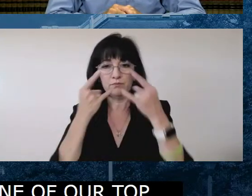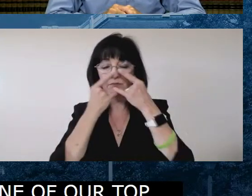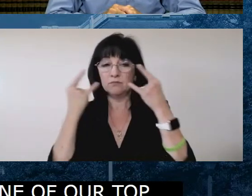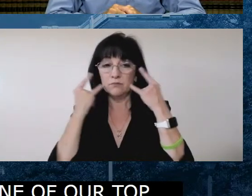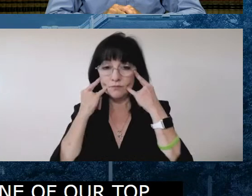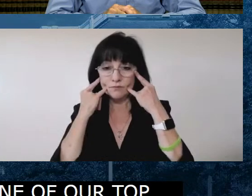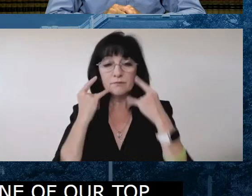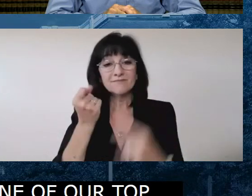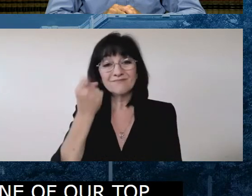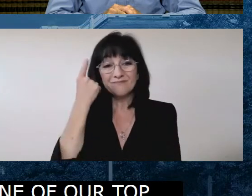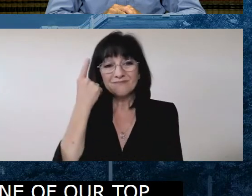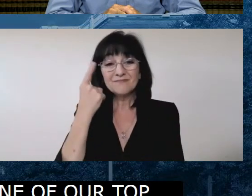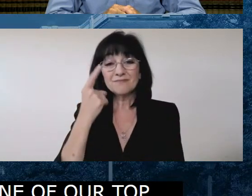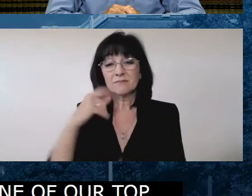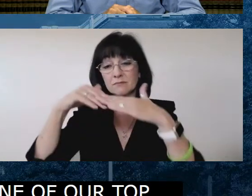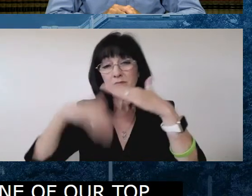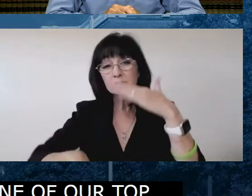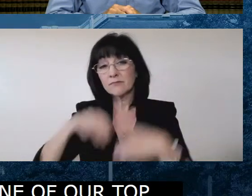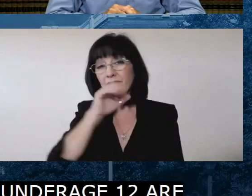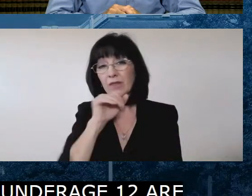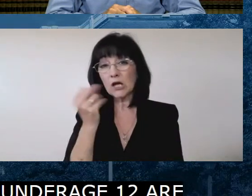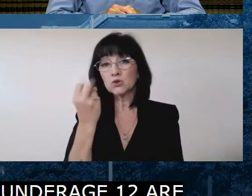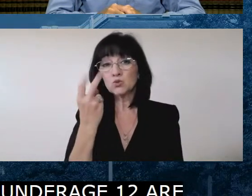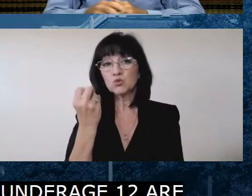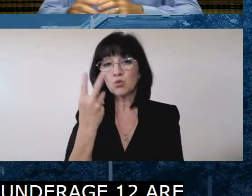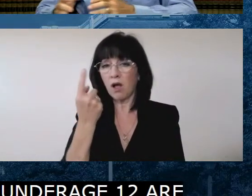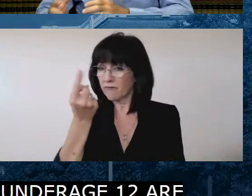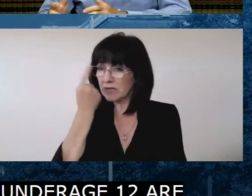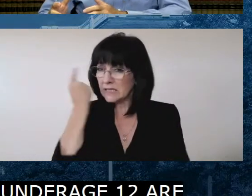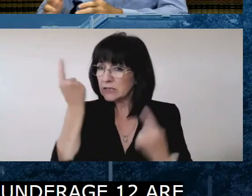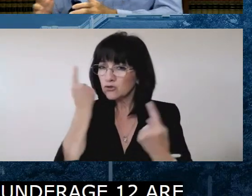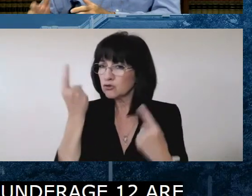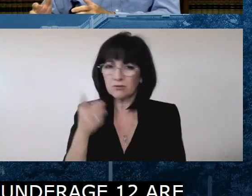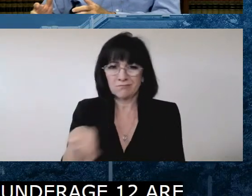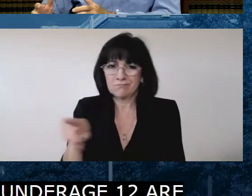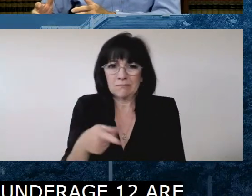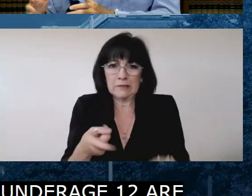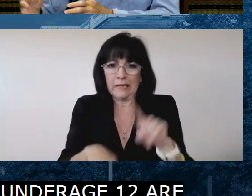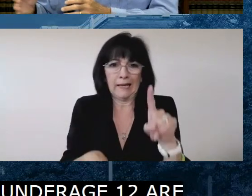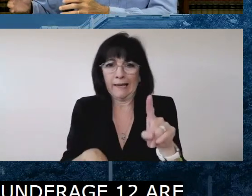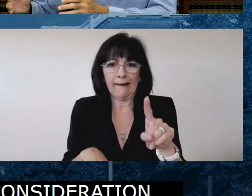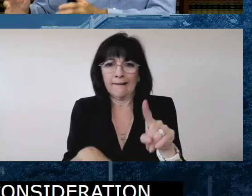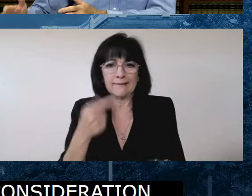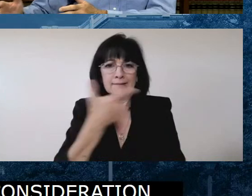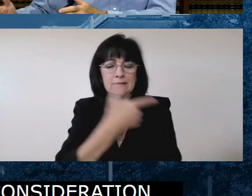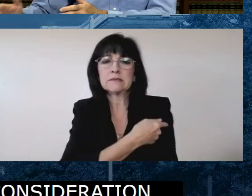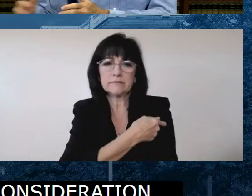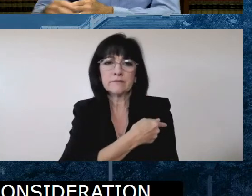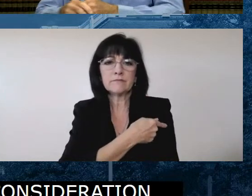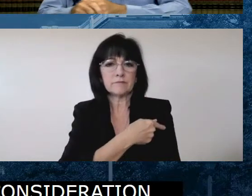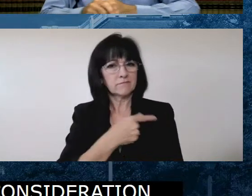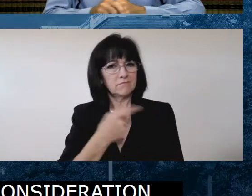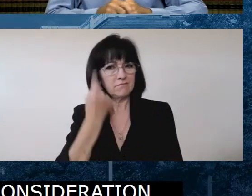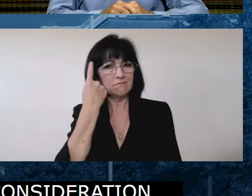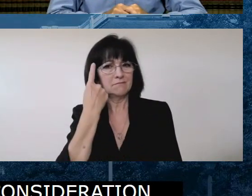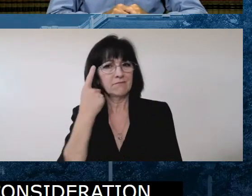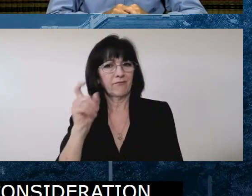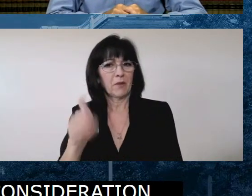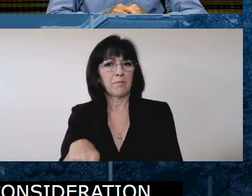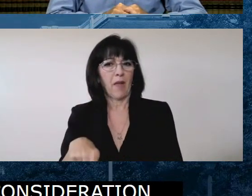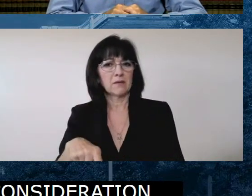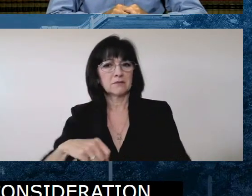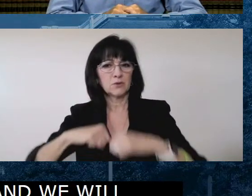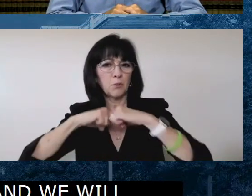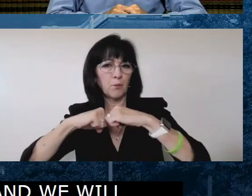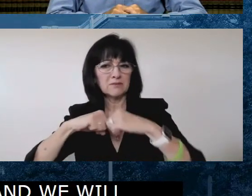to be vaccinated. So important consideration there. We need to do that and do it quickly, and we will, because the school districts